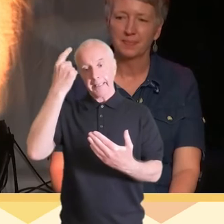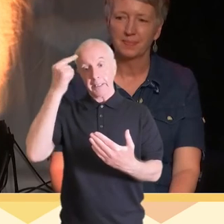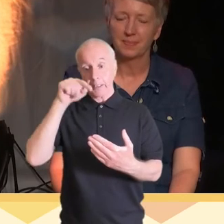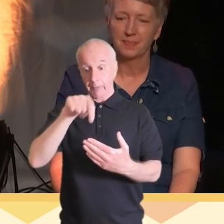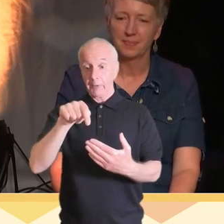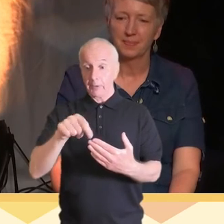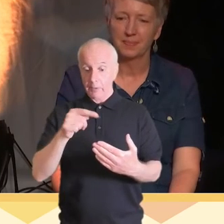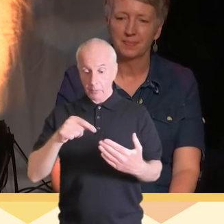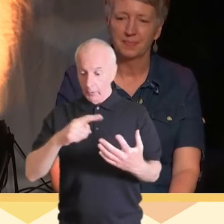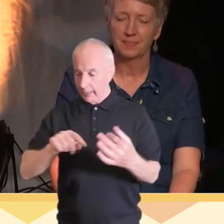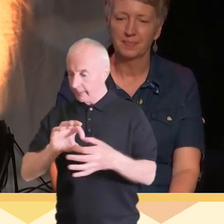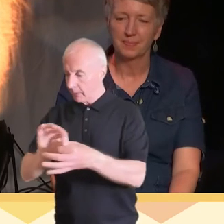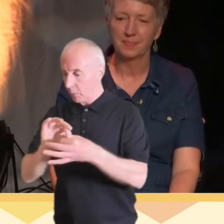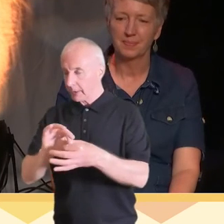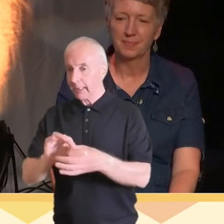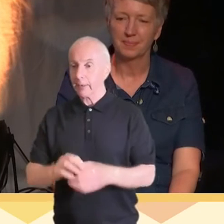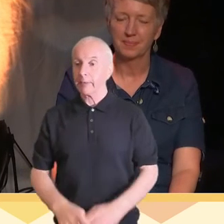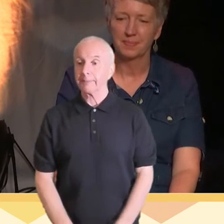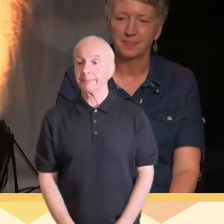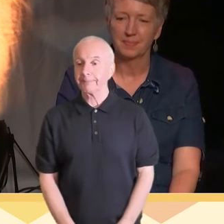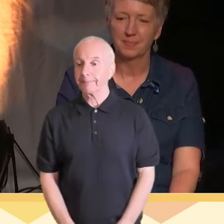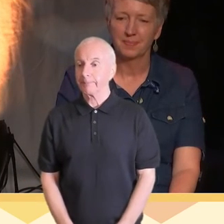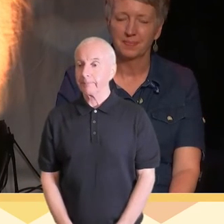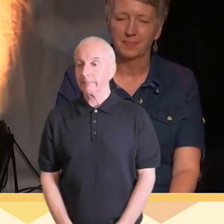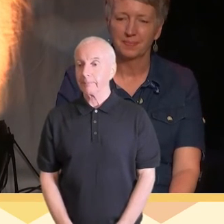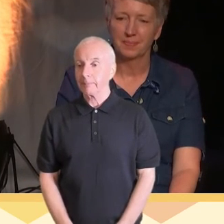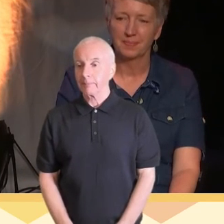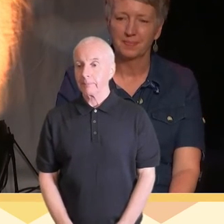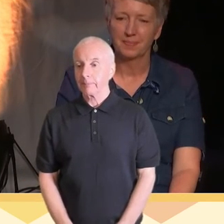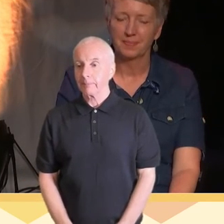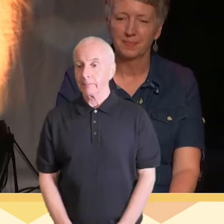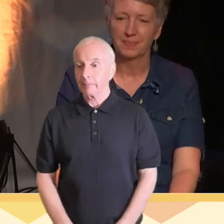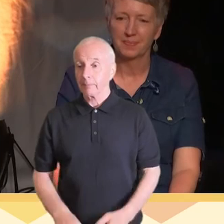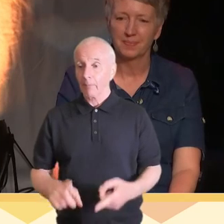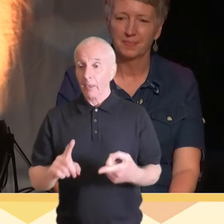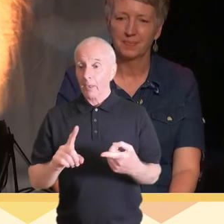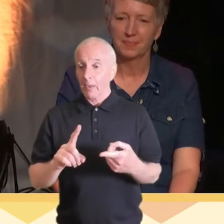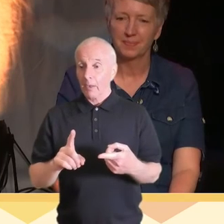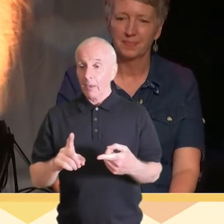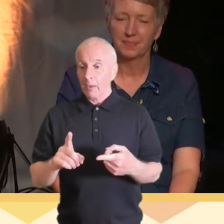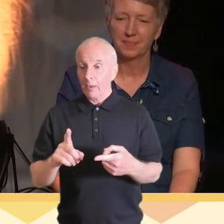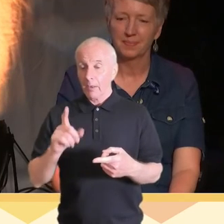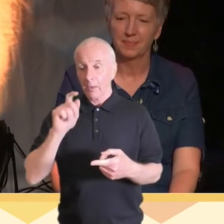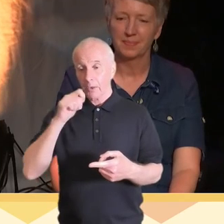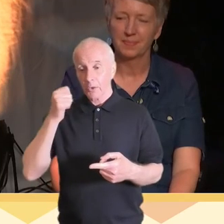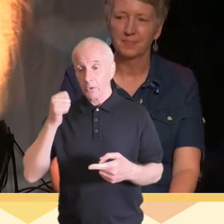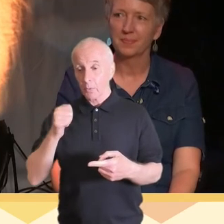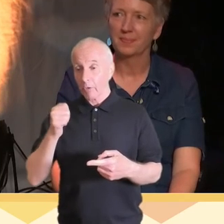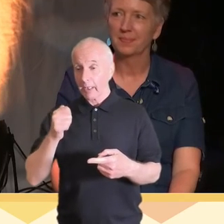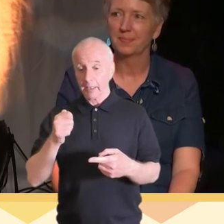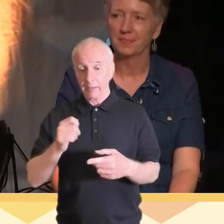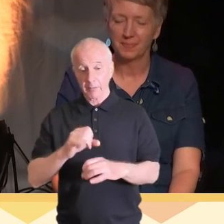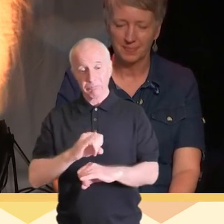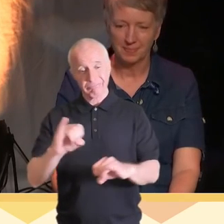this morning. The first one is the amazing response of Baptist Together to the Ukraine